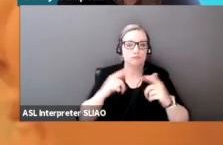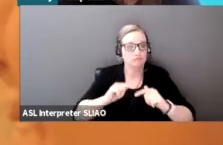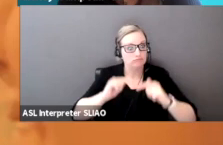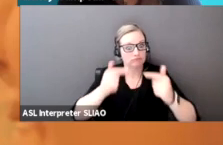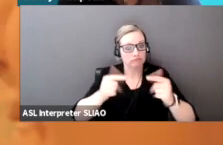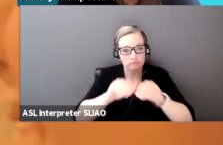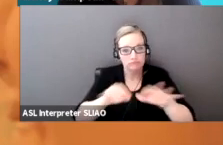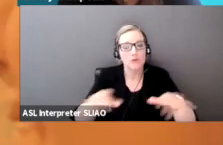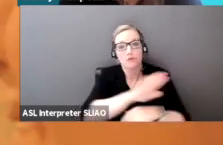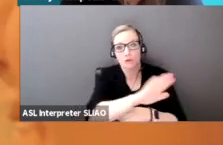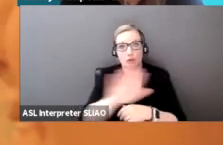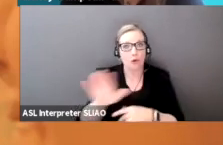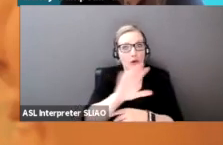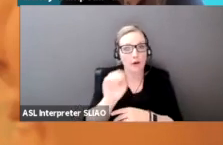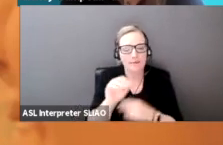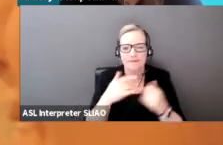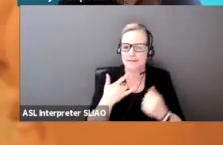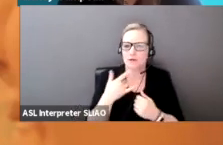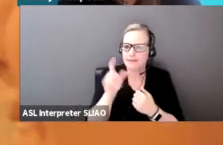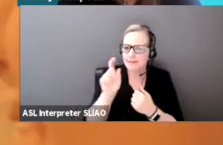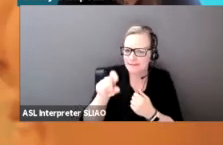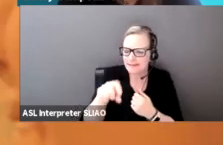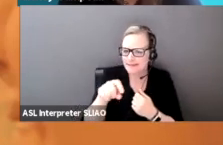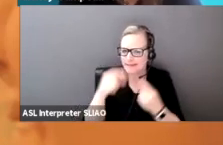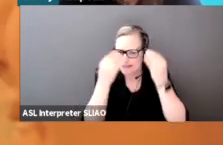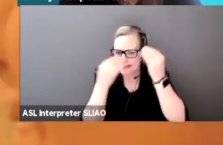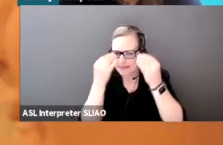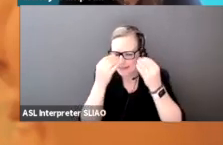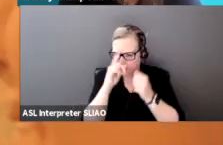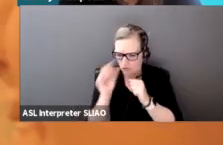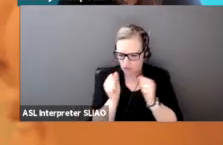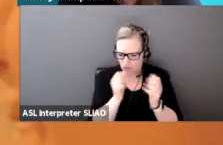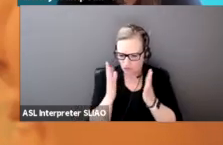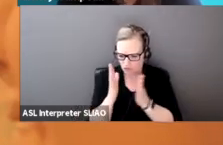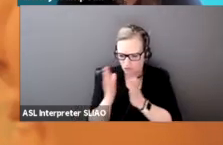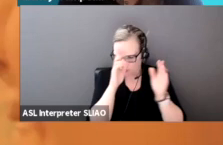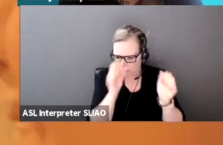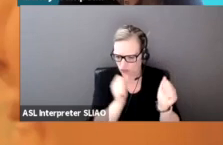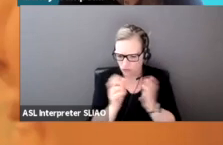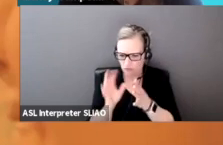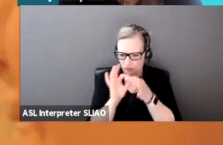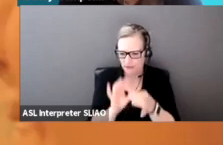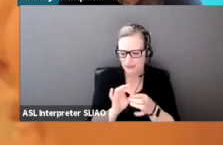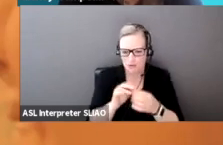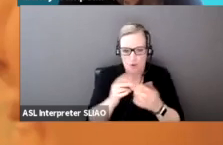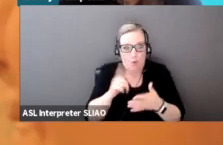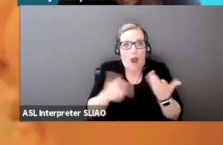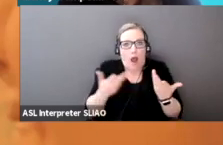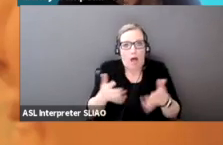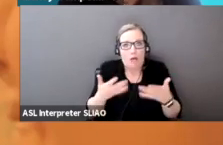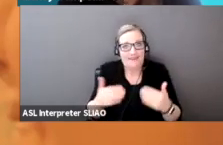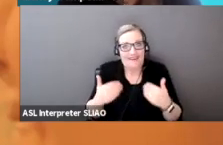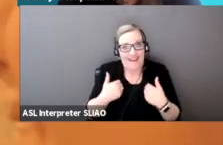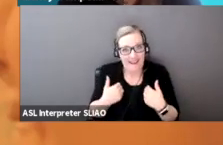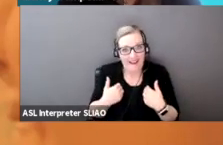tactical decisions and some longer-term strategic decisions about both the IP that you currently have or